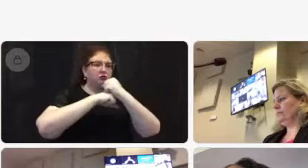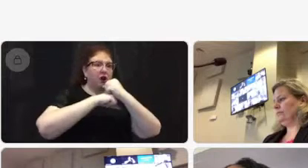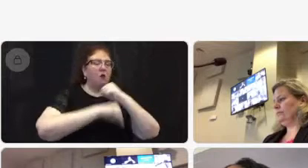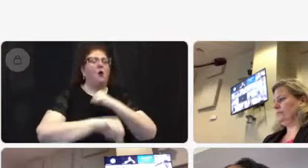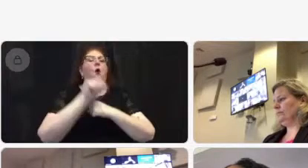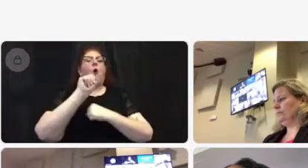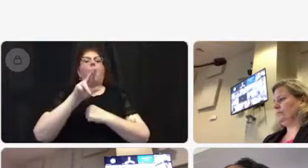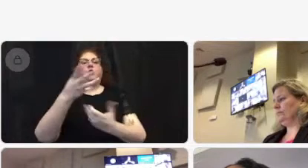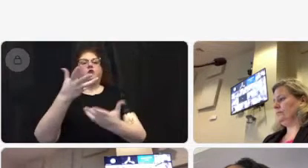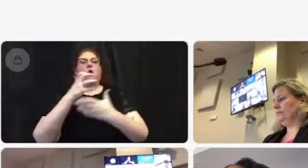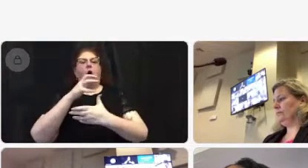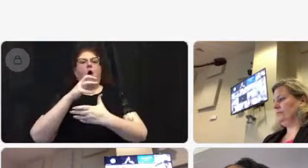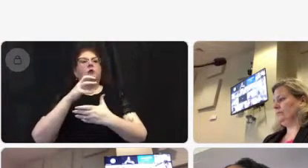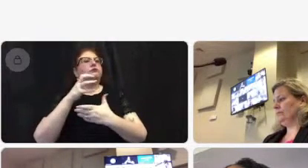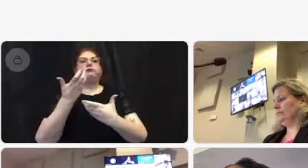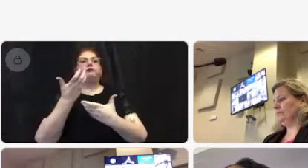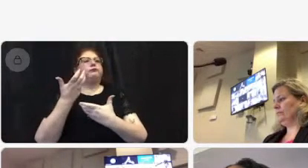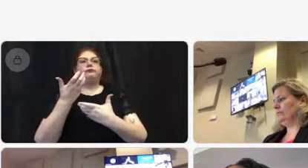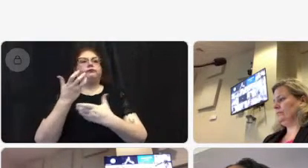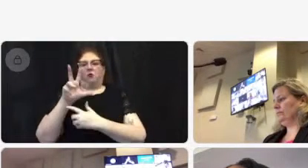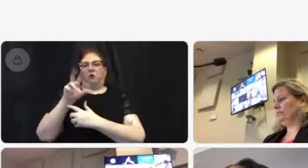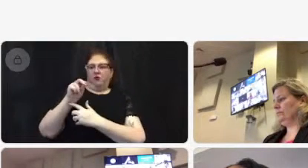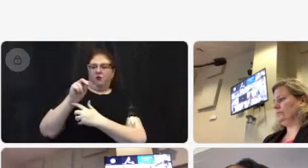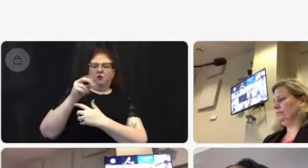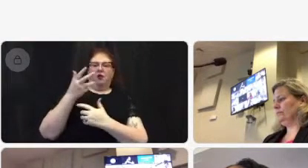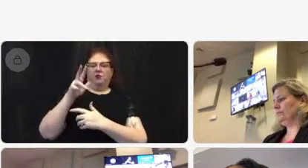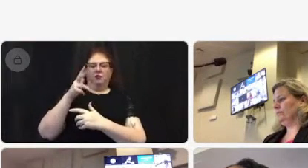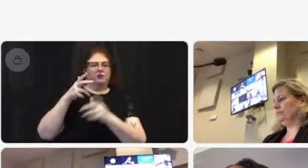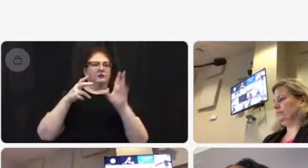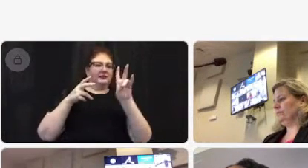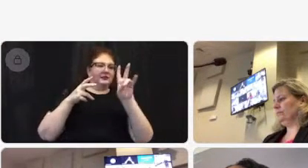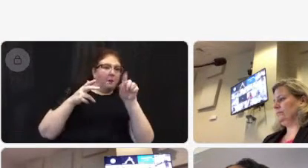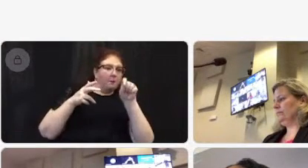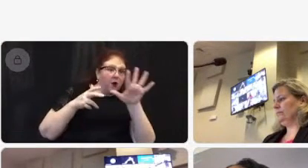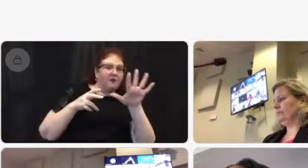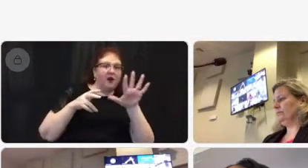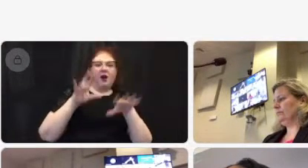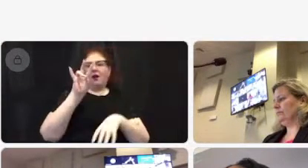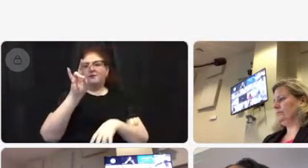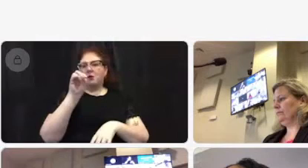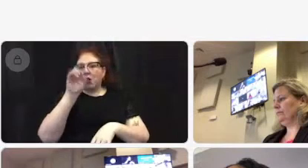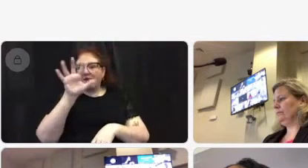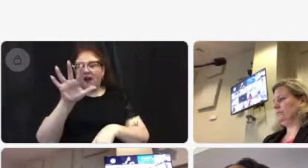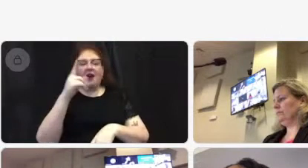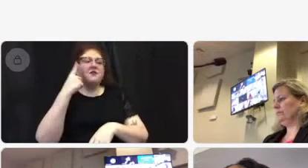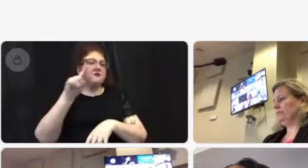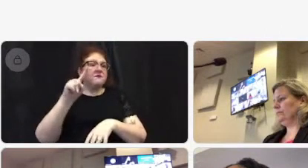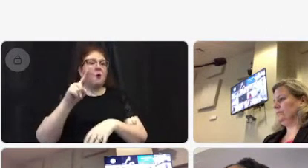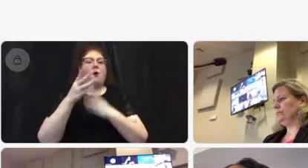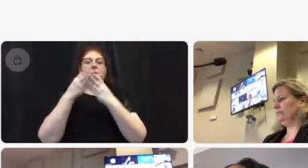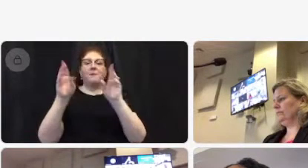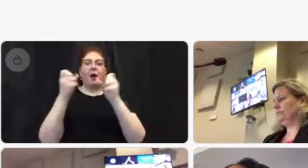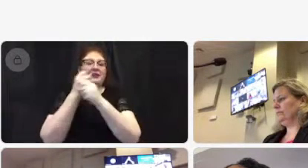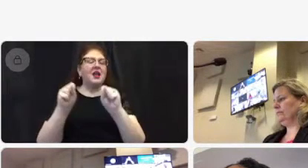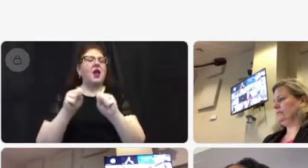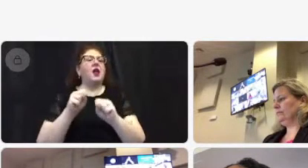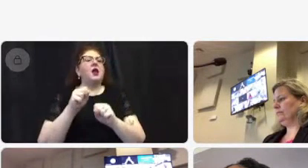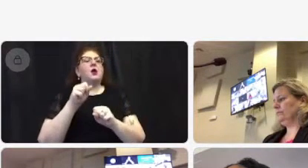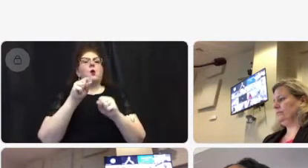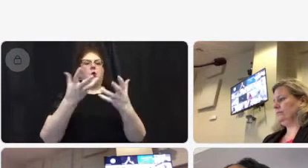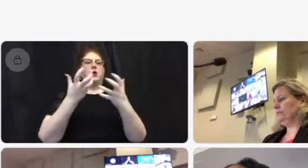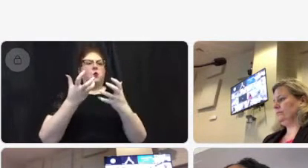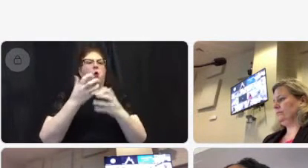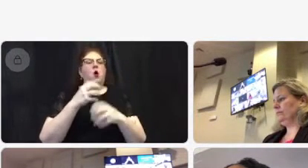dollars. And would you 7.5 to infrastructure, 7.5 to public safety? Or would you want 70% of that